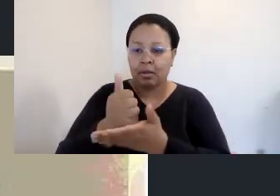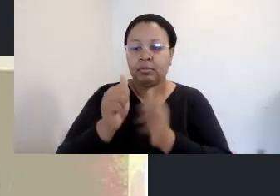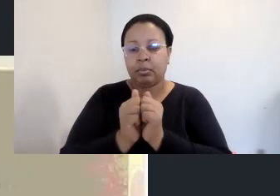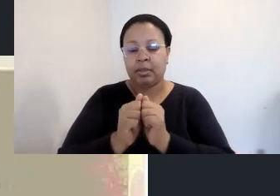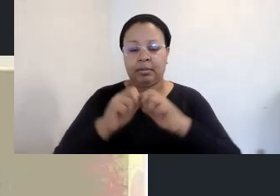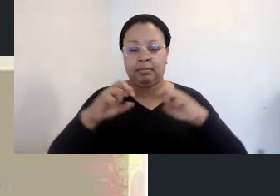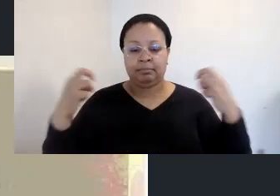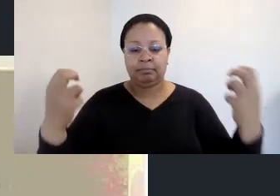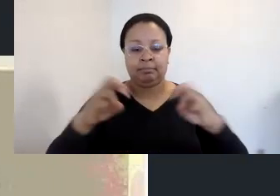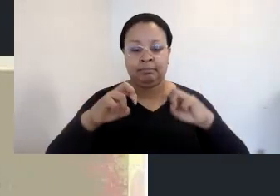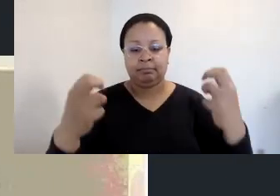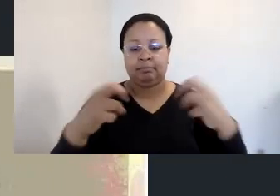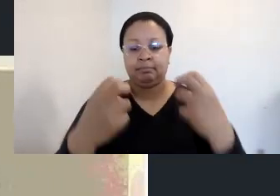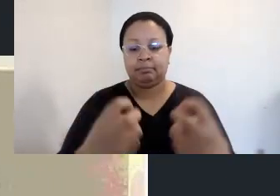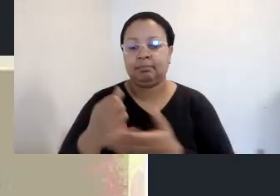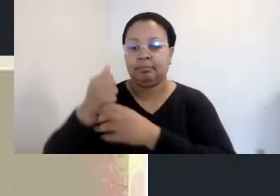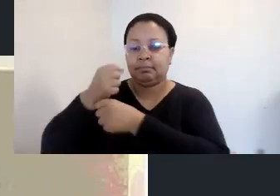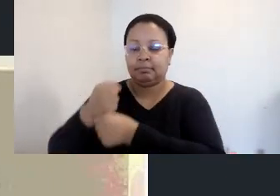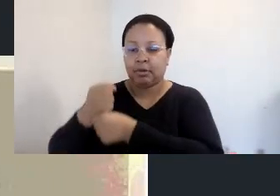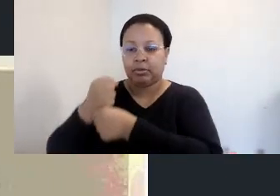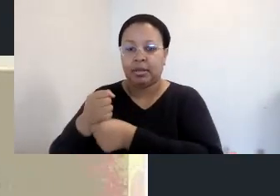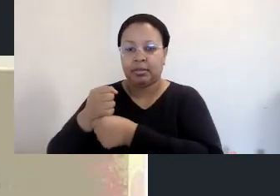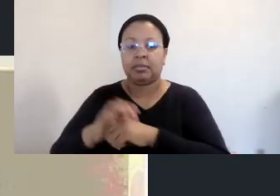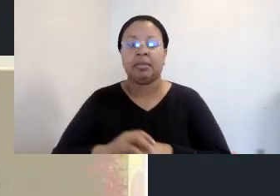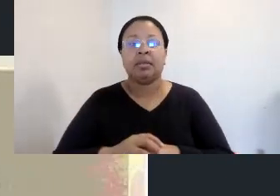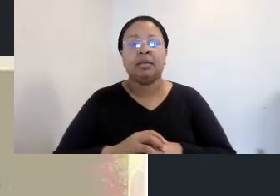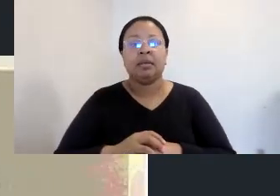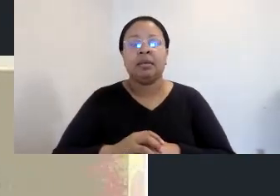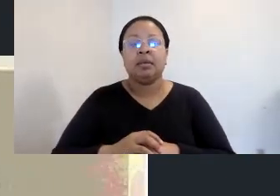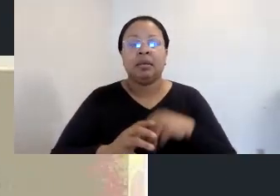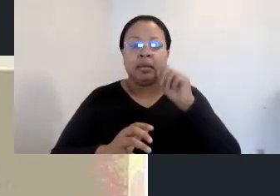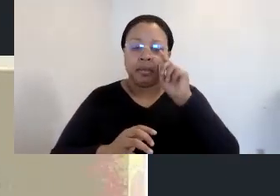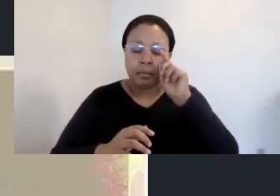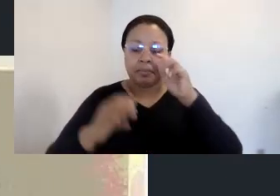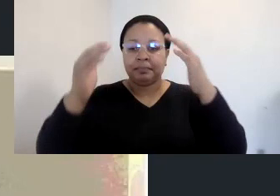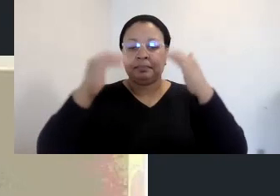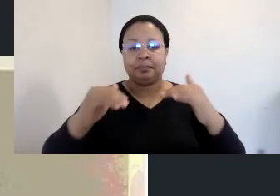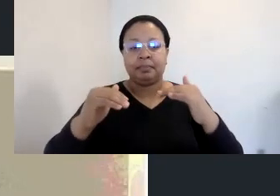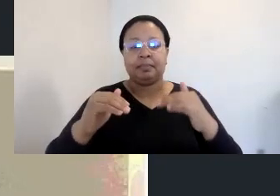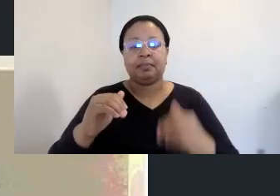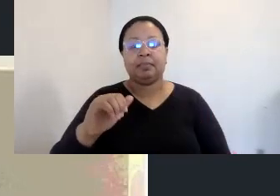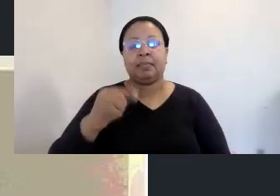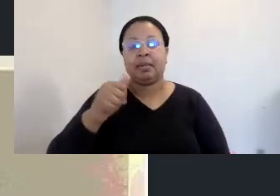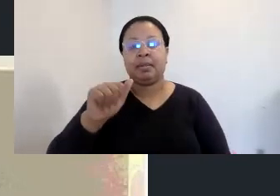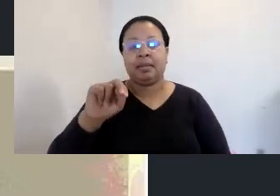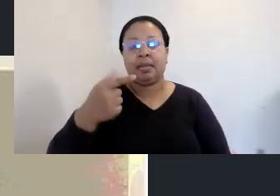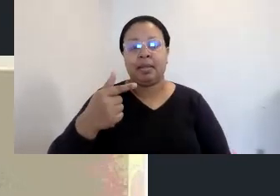you have the Gang of 19 and ADAPT. So Colorado, in